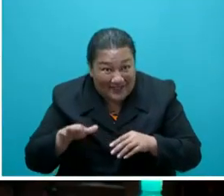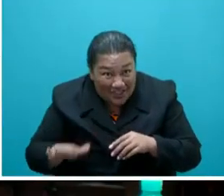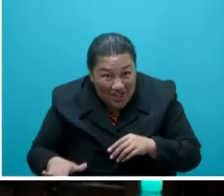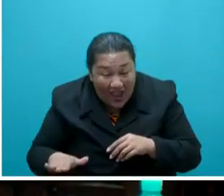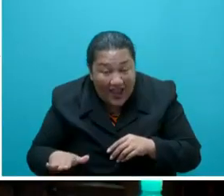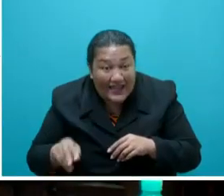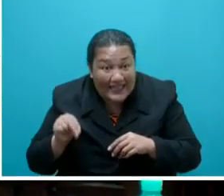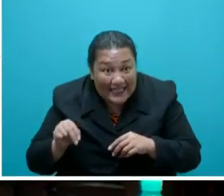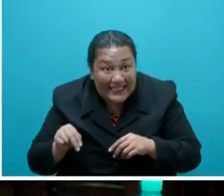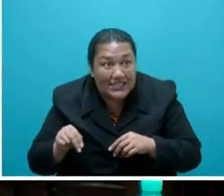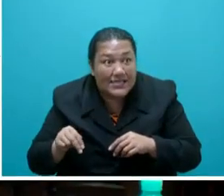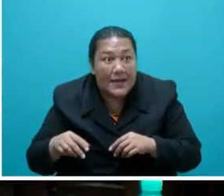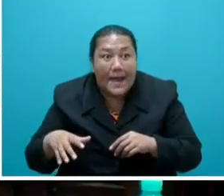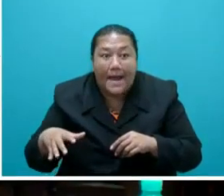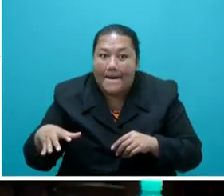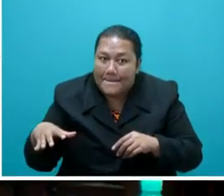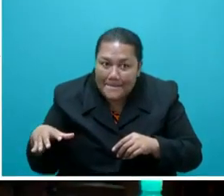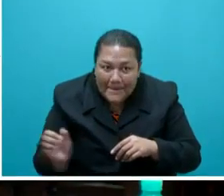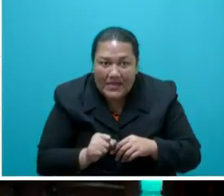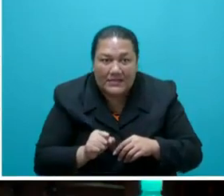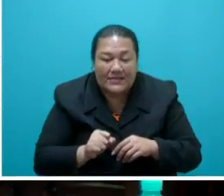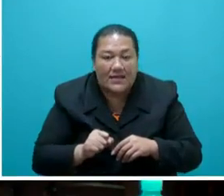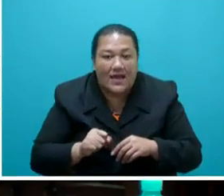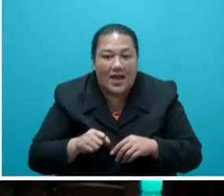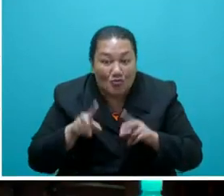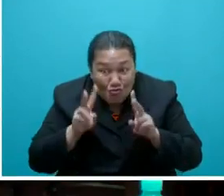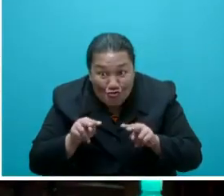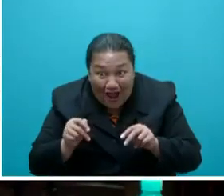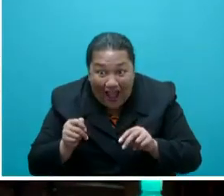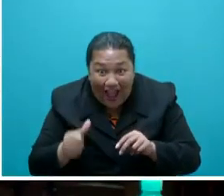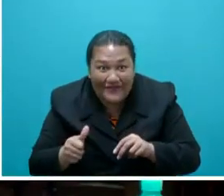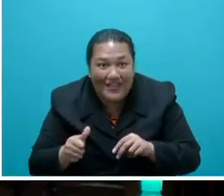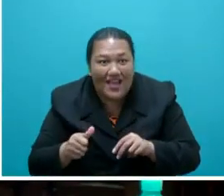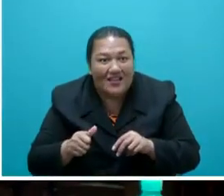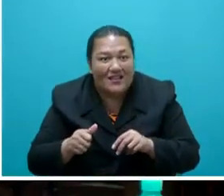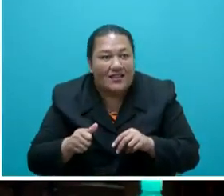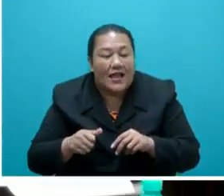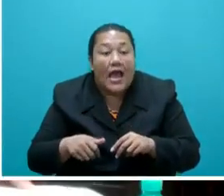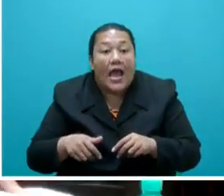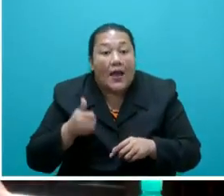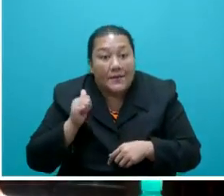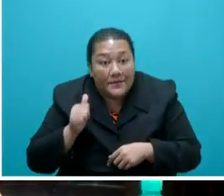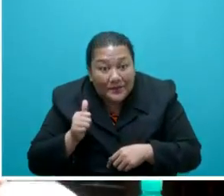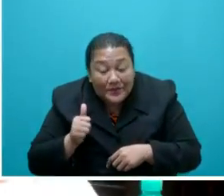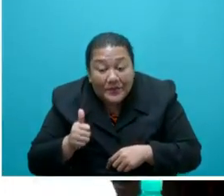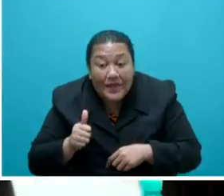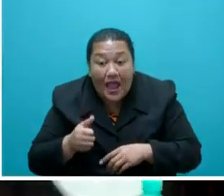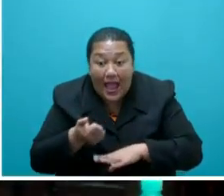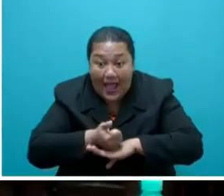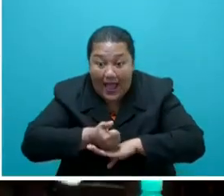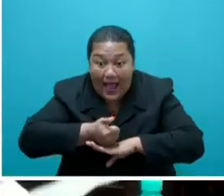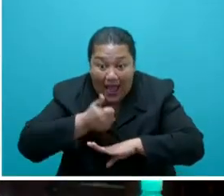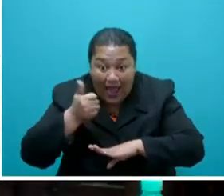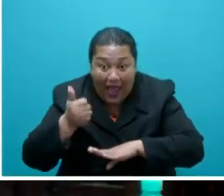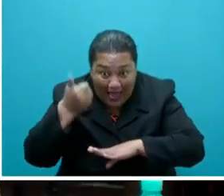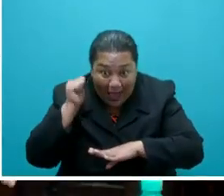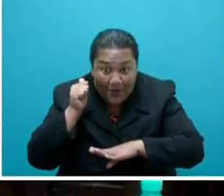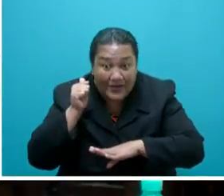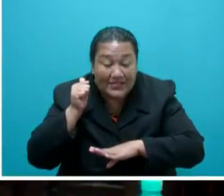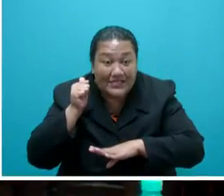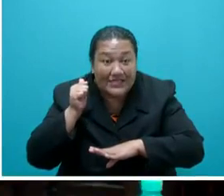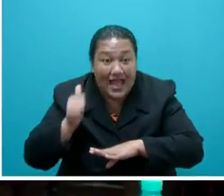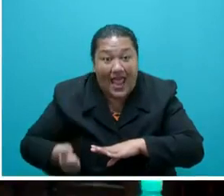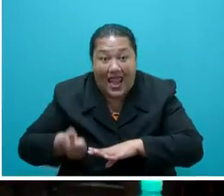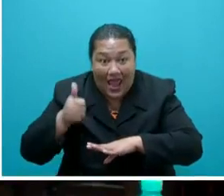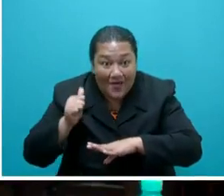that might place children in a vulnerable position. The Care and Protection Allowance under Government Social Protection Program today caters for